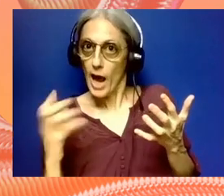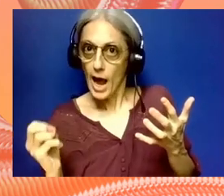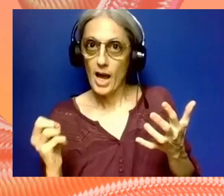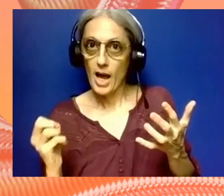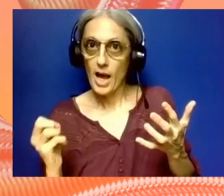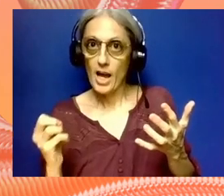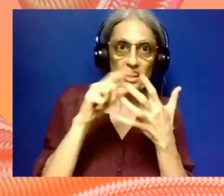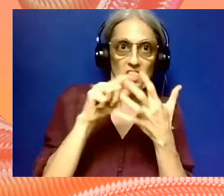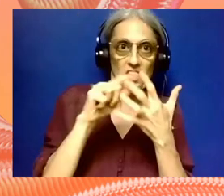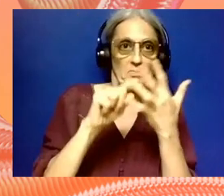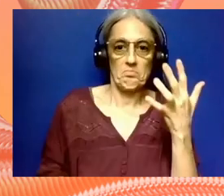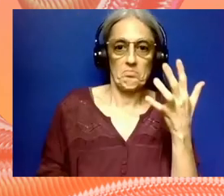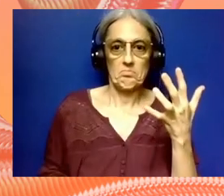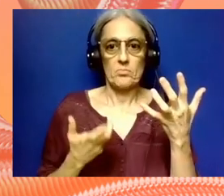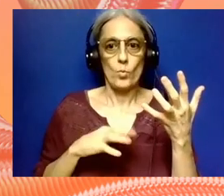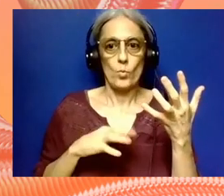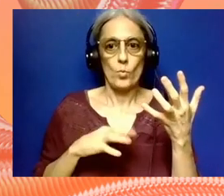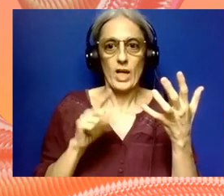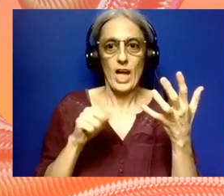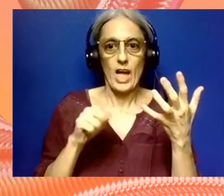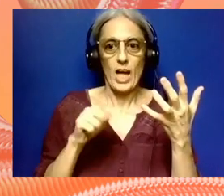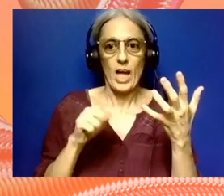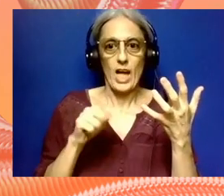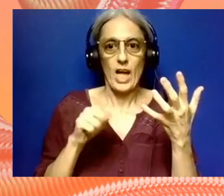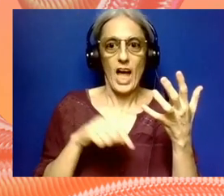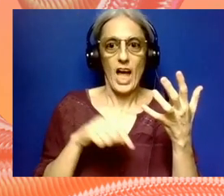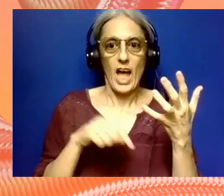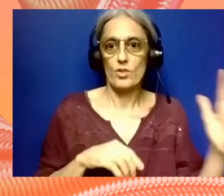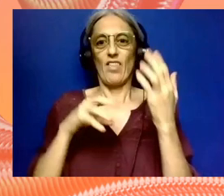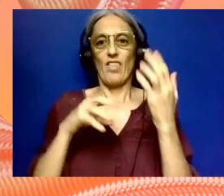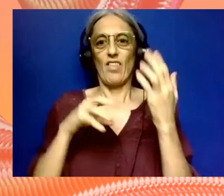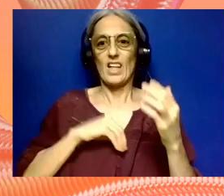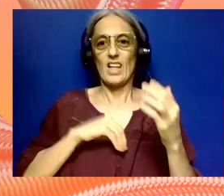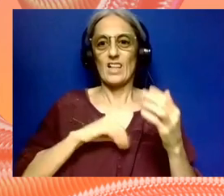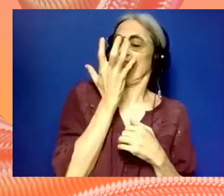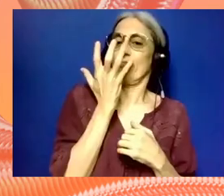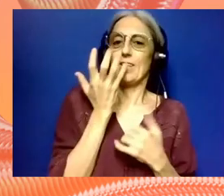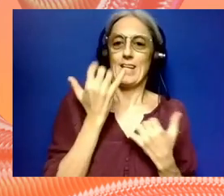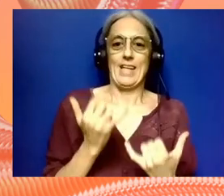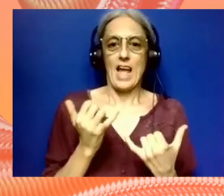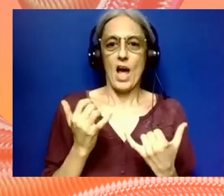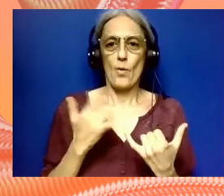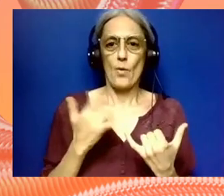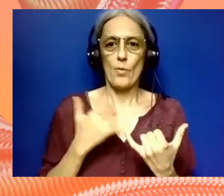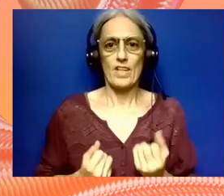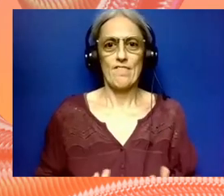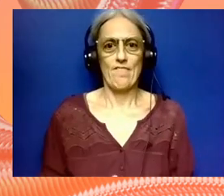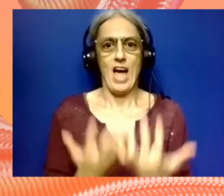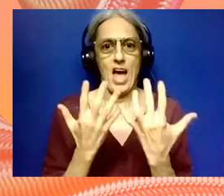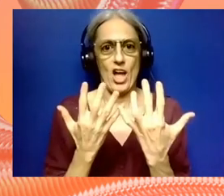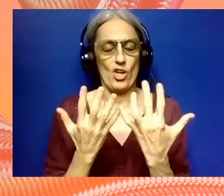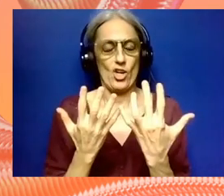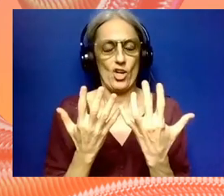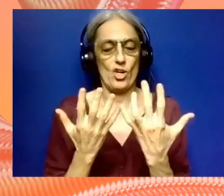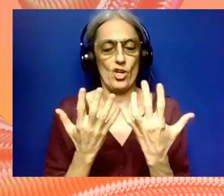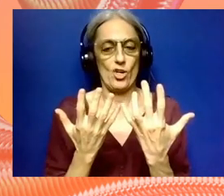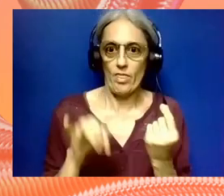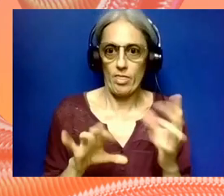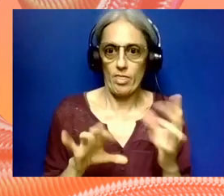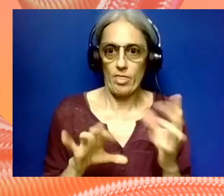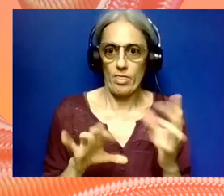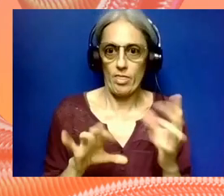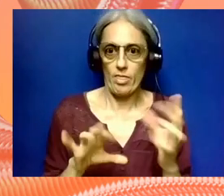are with that kind of fire. What do we do with that fire? And as it stations retrograde, it's doing so in an